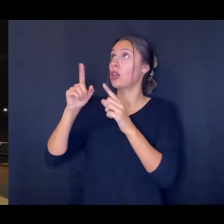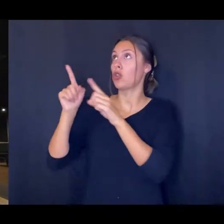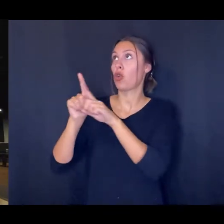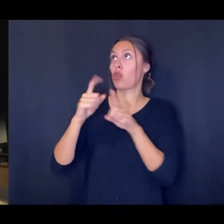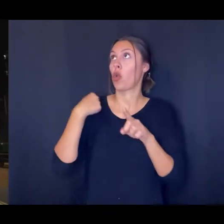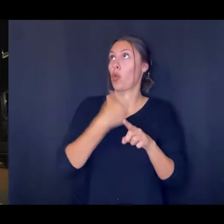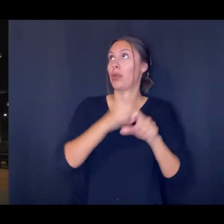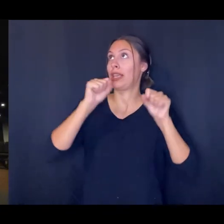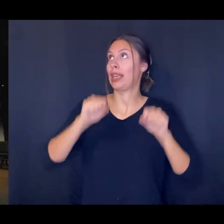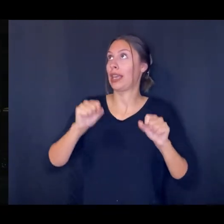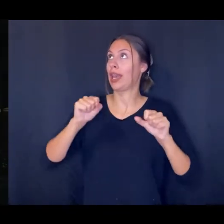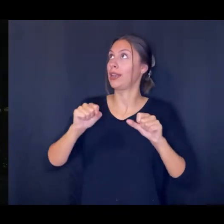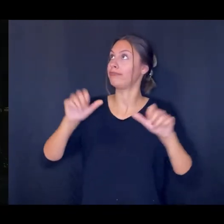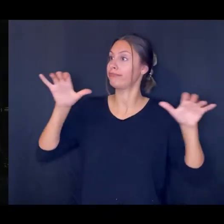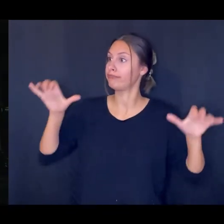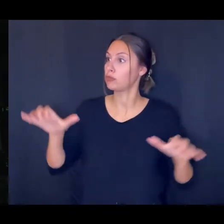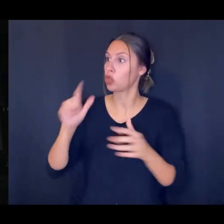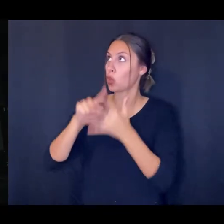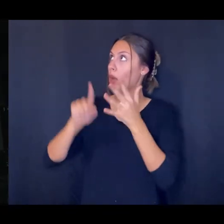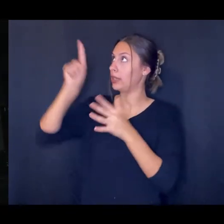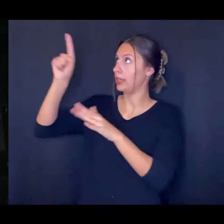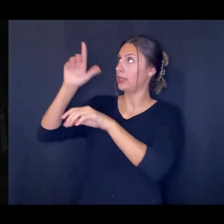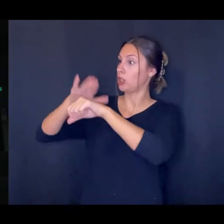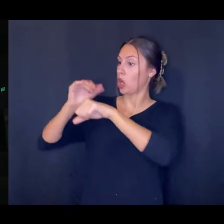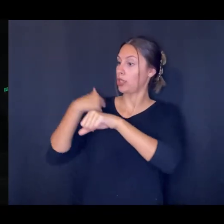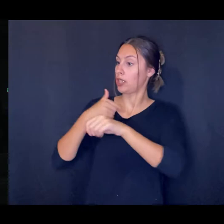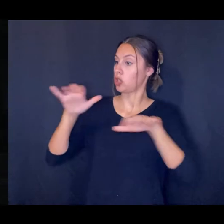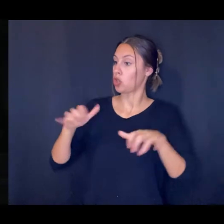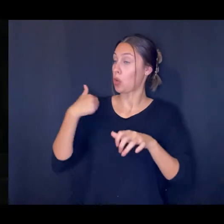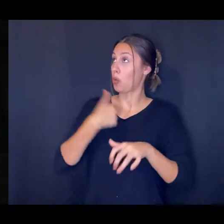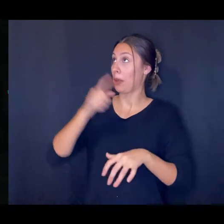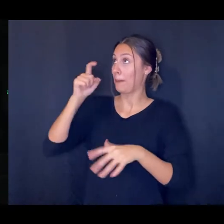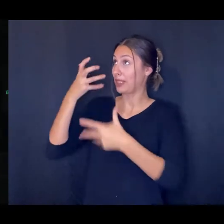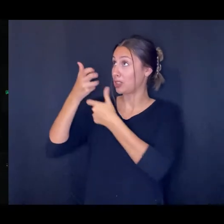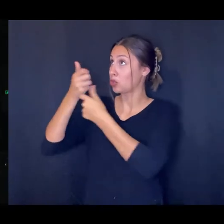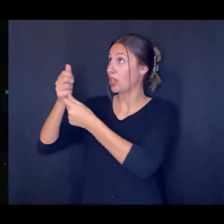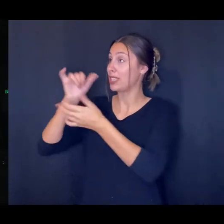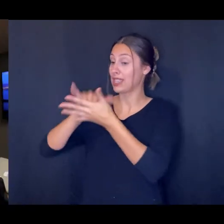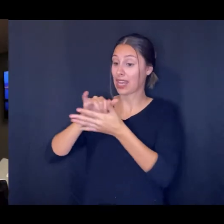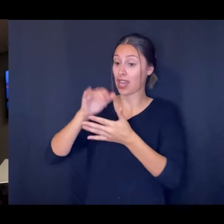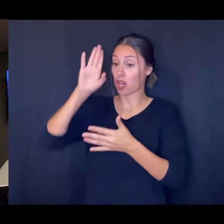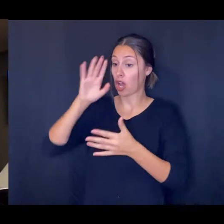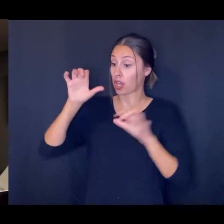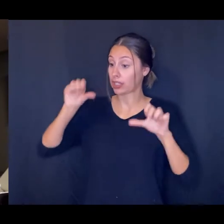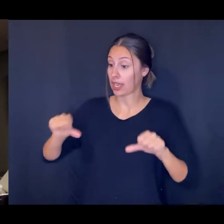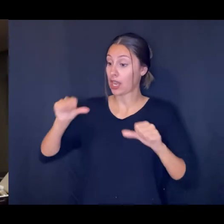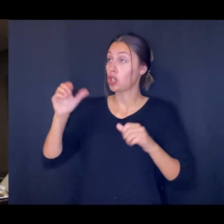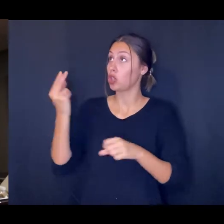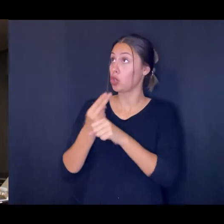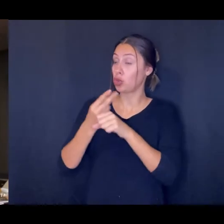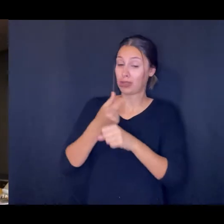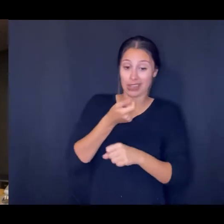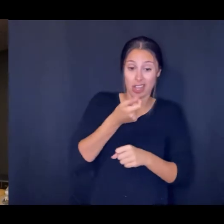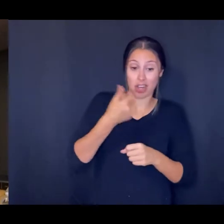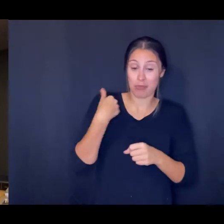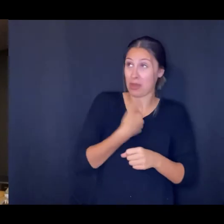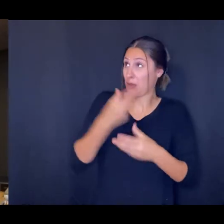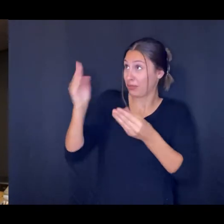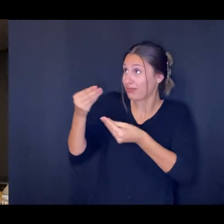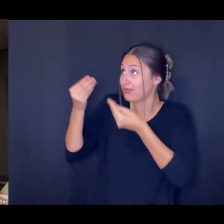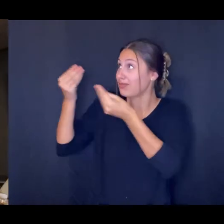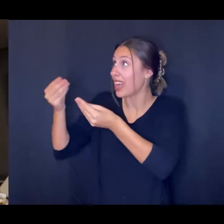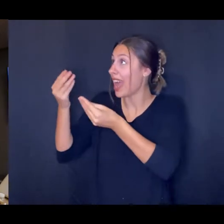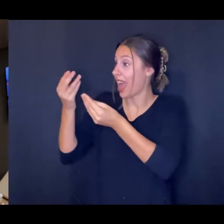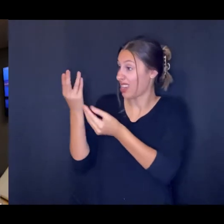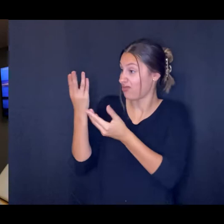we felt God was calling us to do. And we had to trust that God was going to take the little we had, the little we committed to Him, and act on